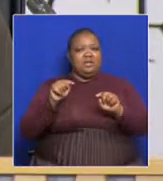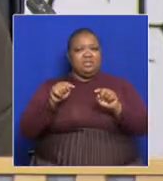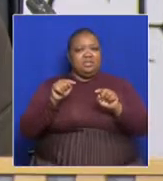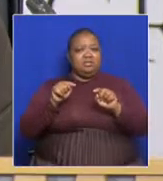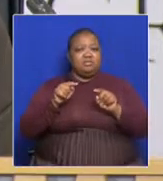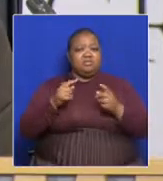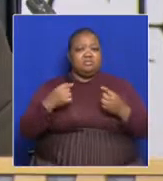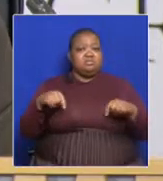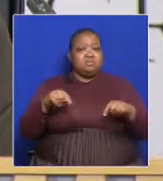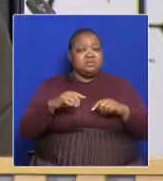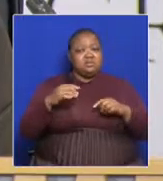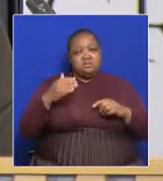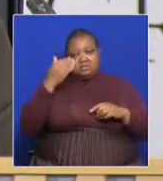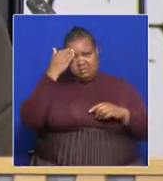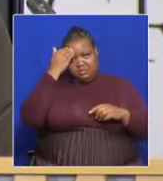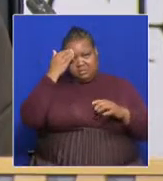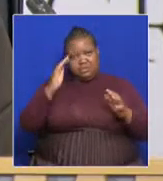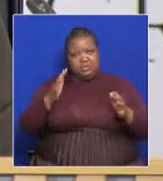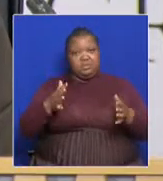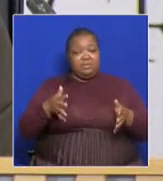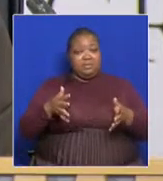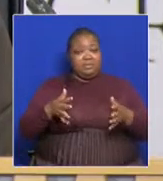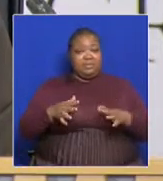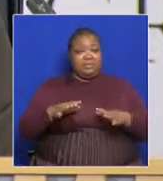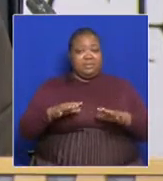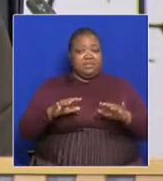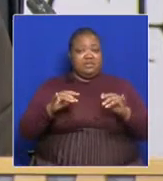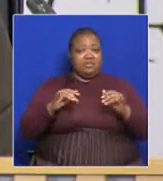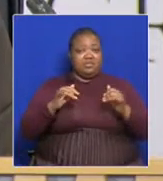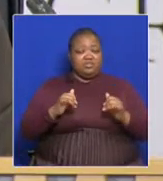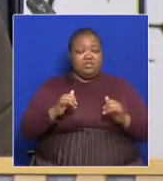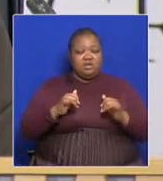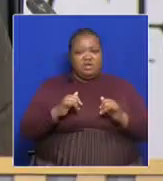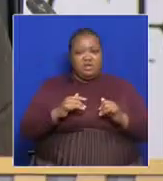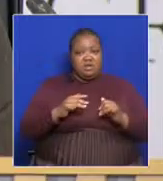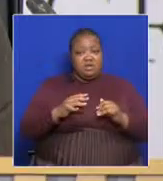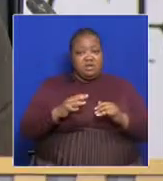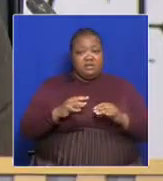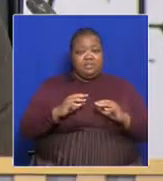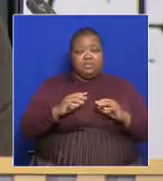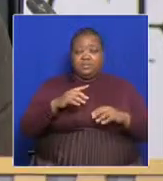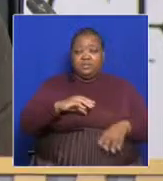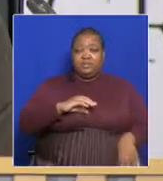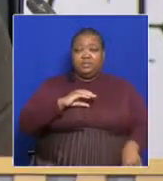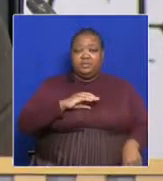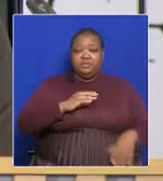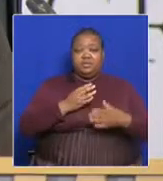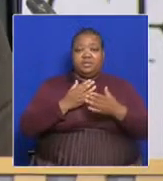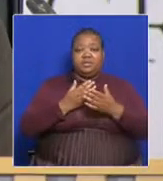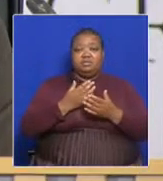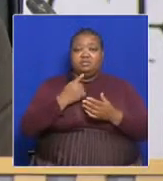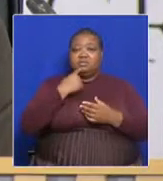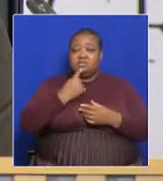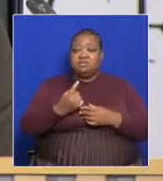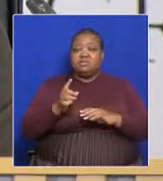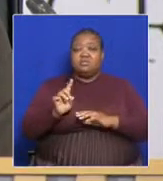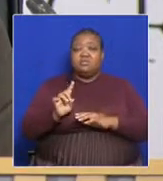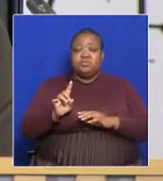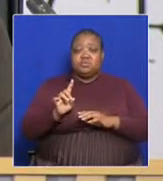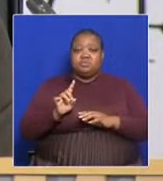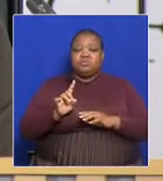activate informers and check if there's anything. But I can say with confidence, there's nothing damning, there's